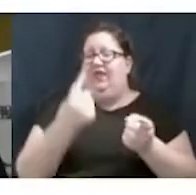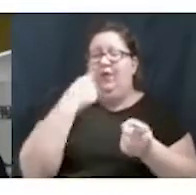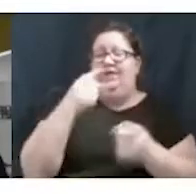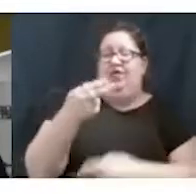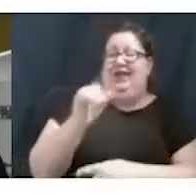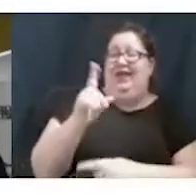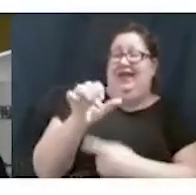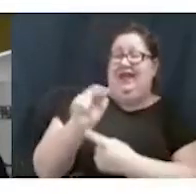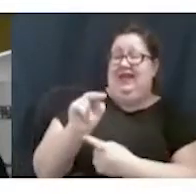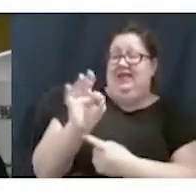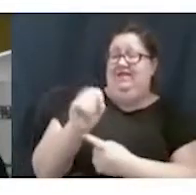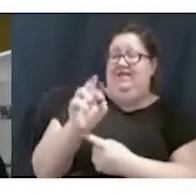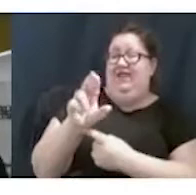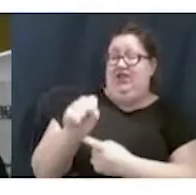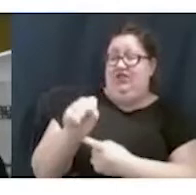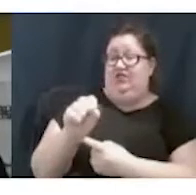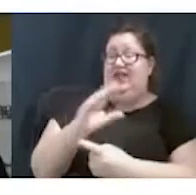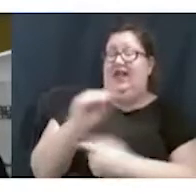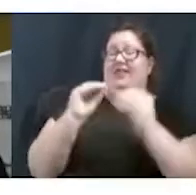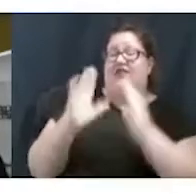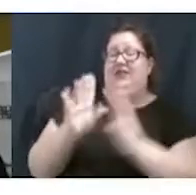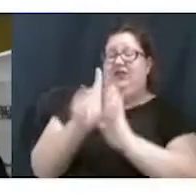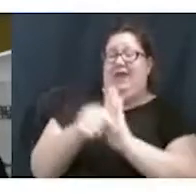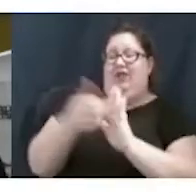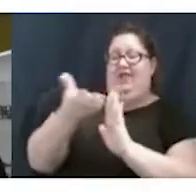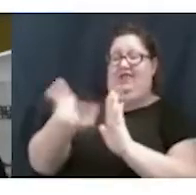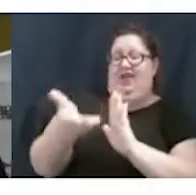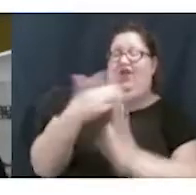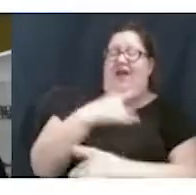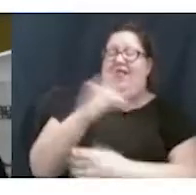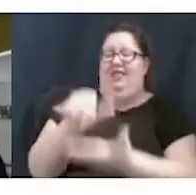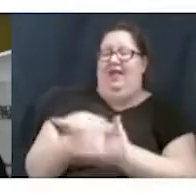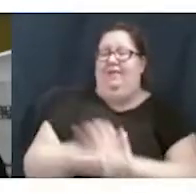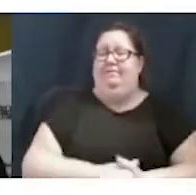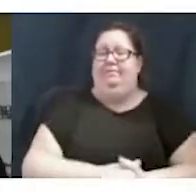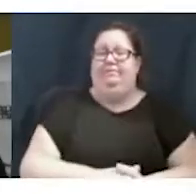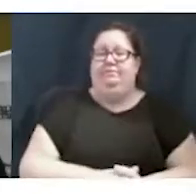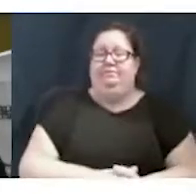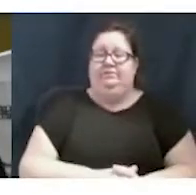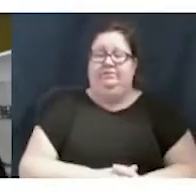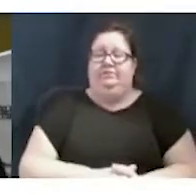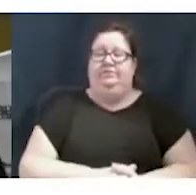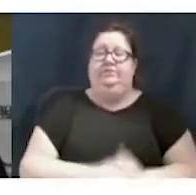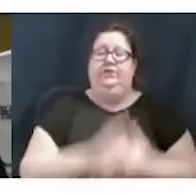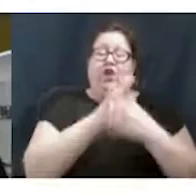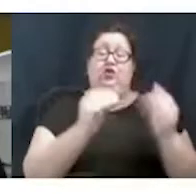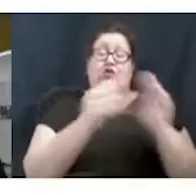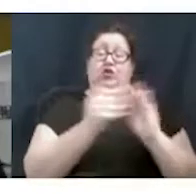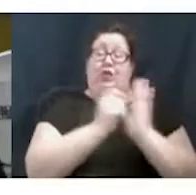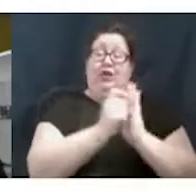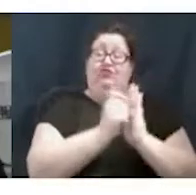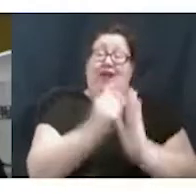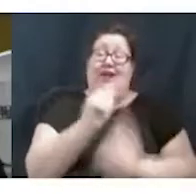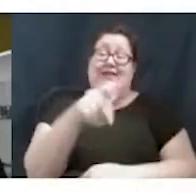some teacher background in there. And I like that. Story writing templates. I've been trying to